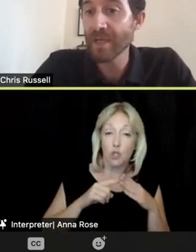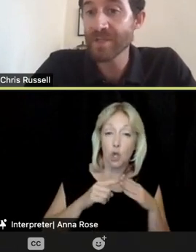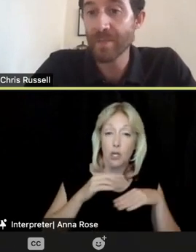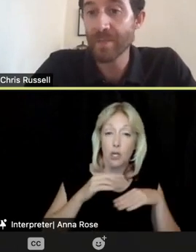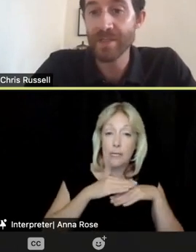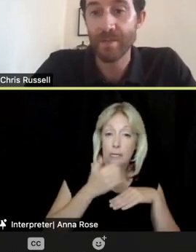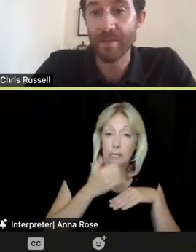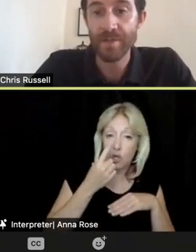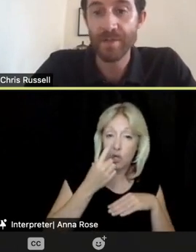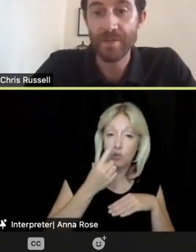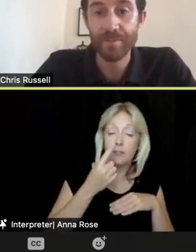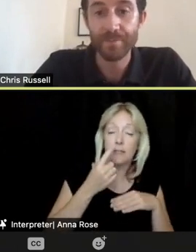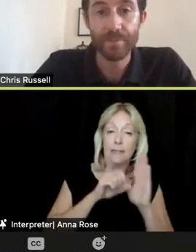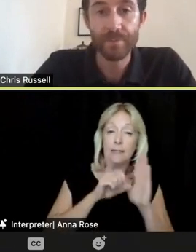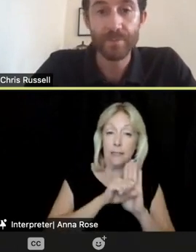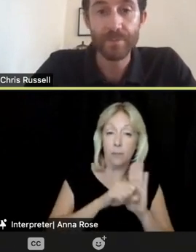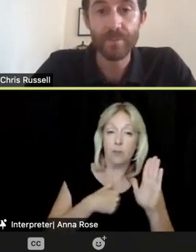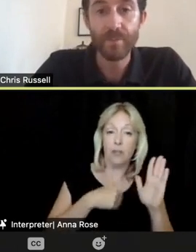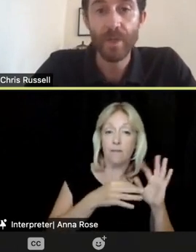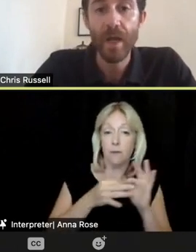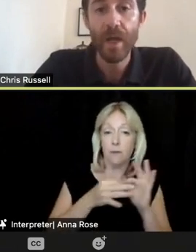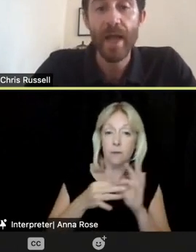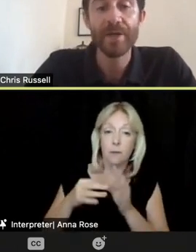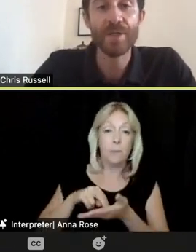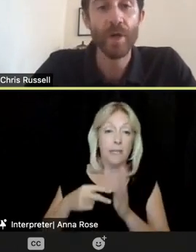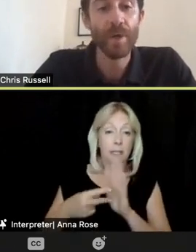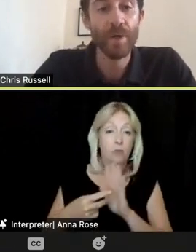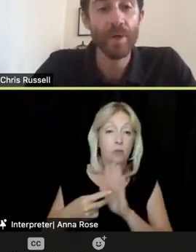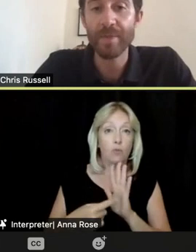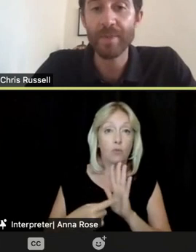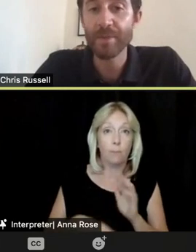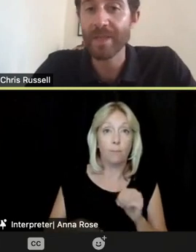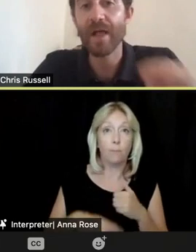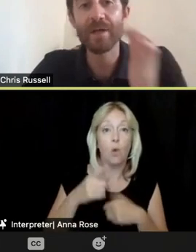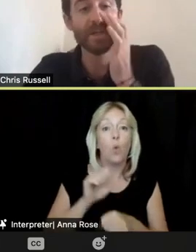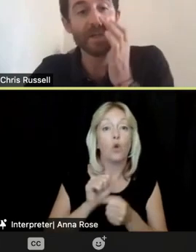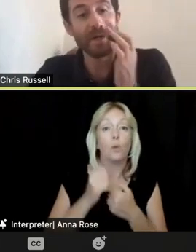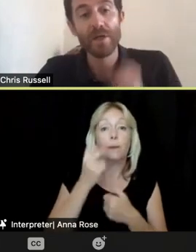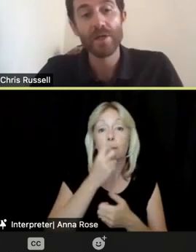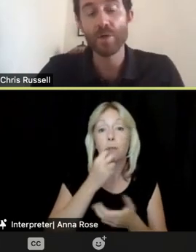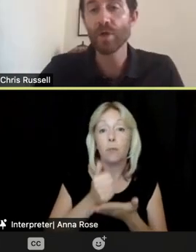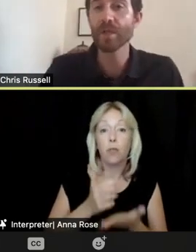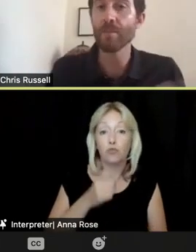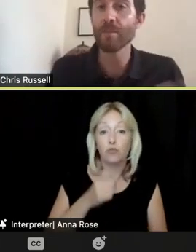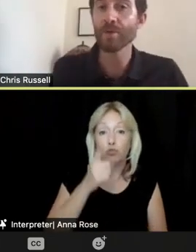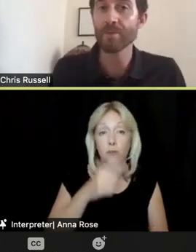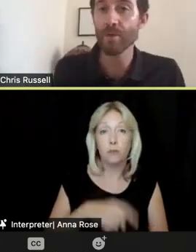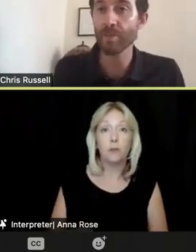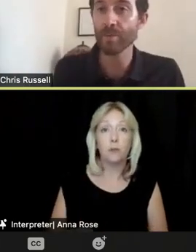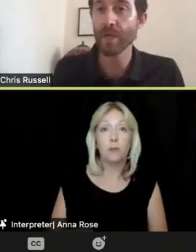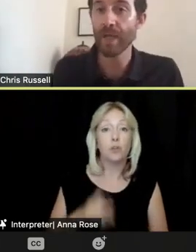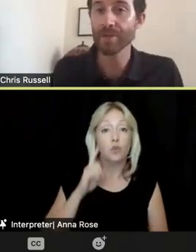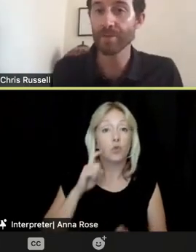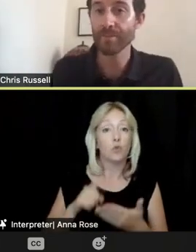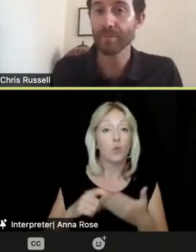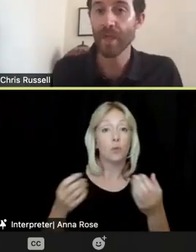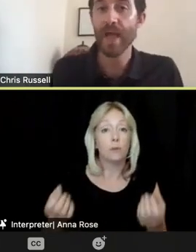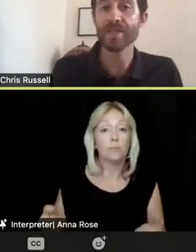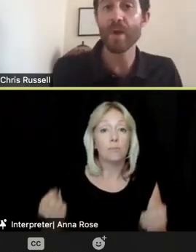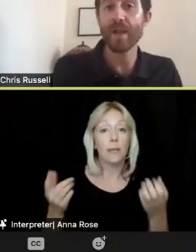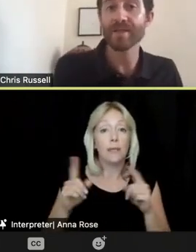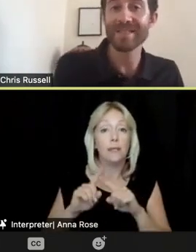knows the meaning of some of these symbols. Okay, and she's working with her speech pathologist here. So look at the multimodal